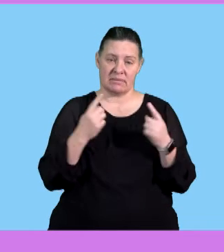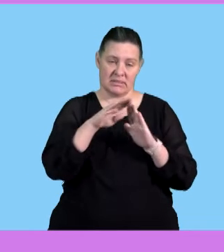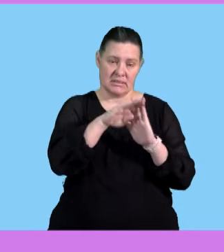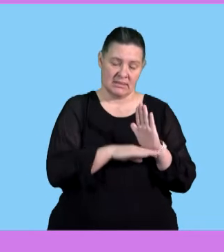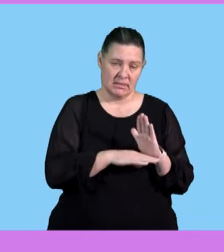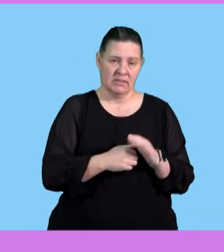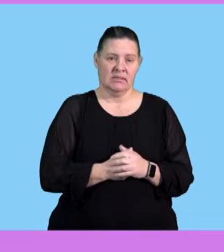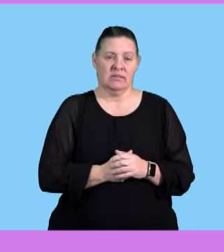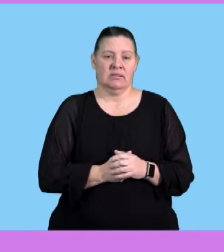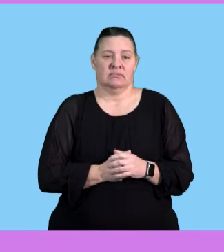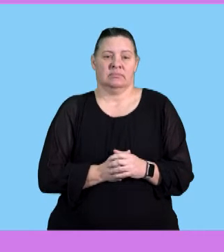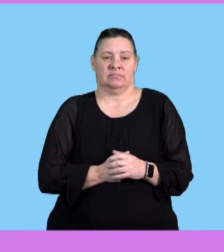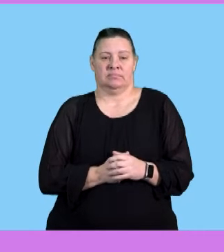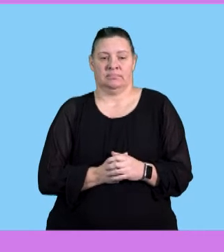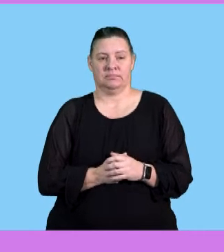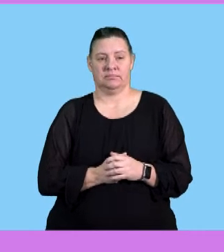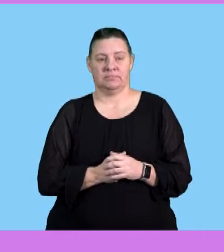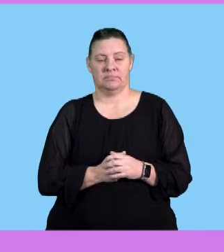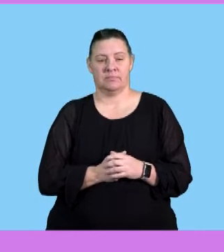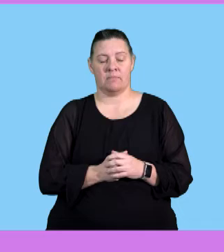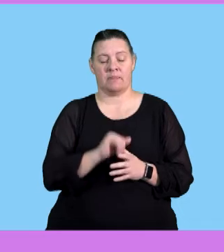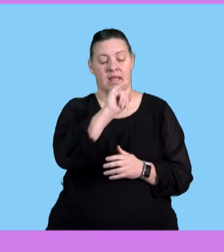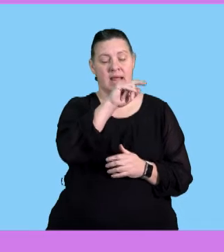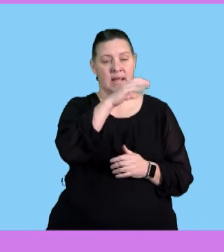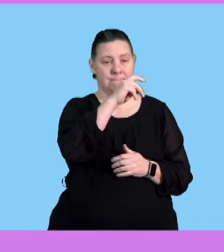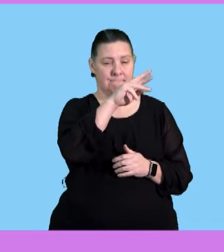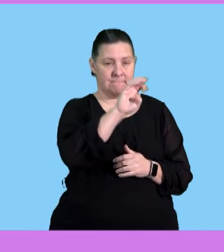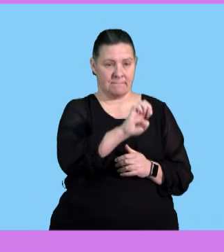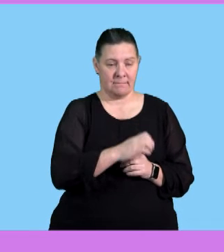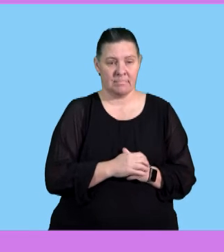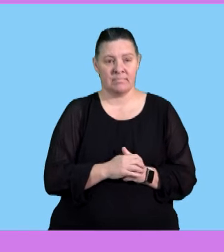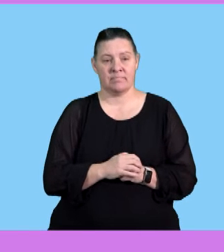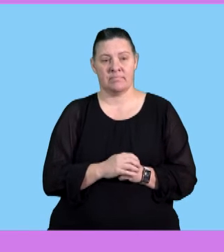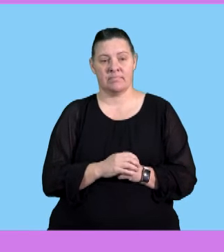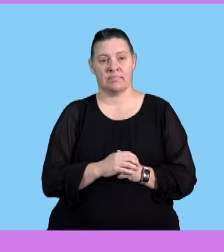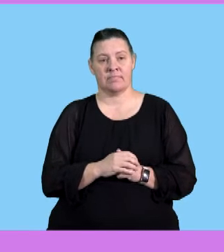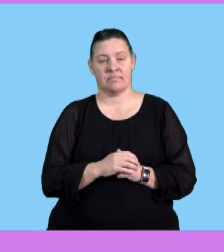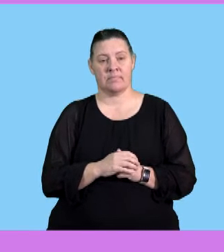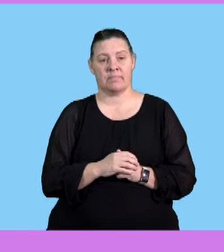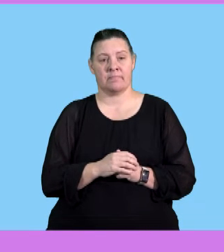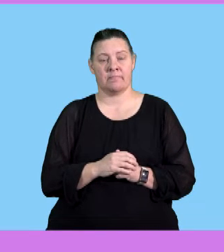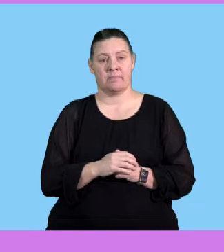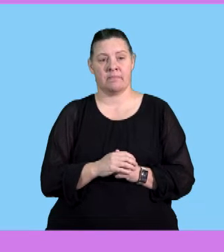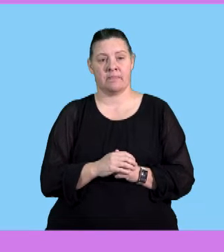her income statement, it will be the income